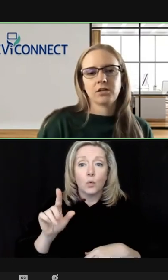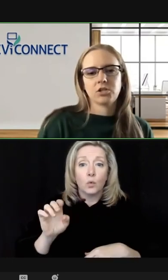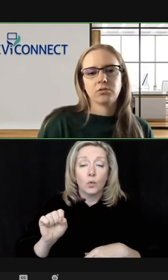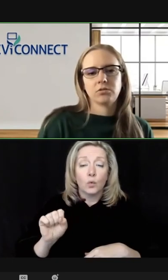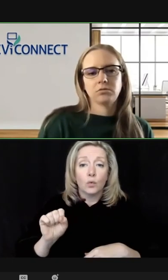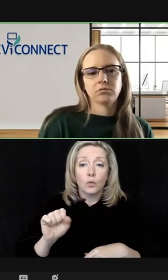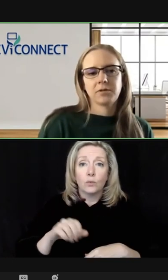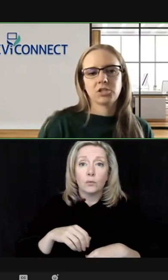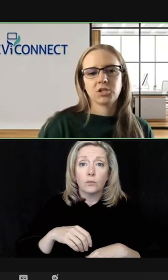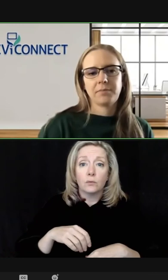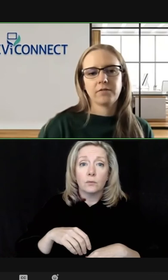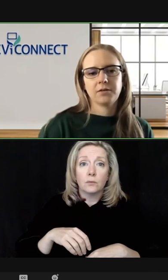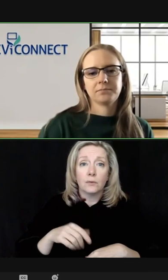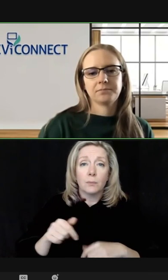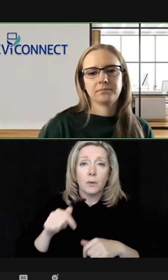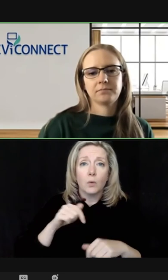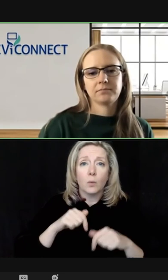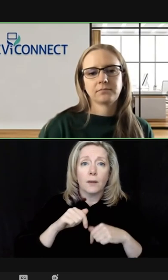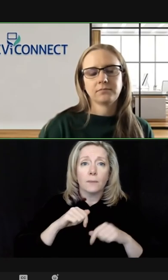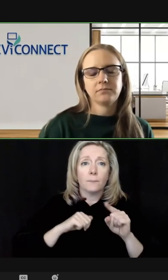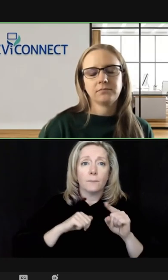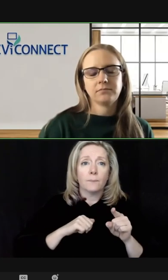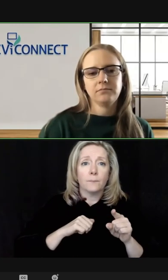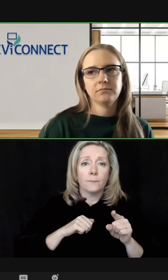working together to, let me jump back over here.